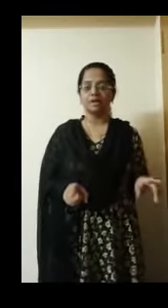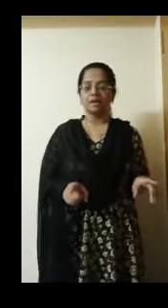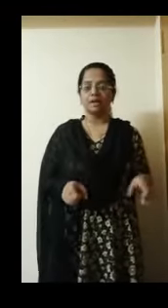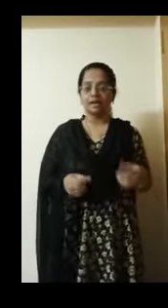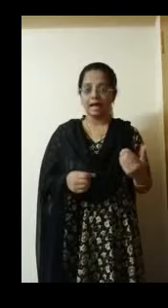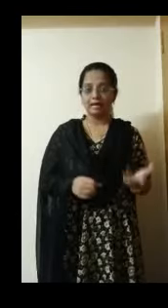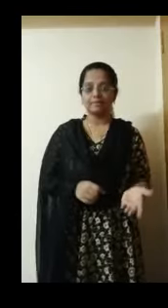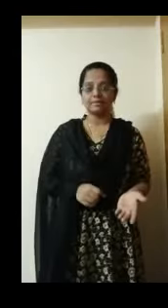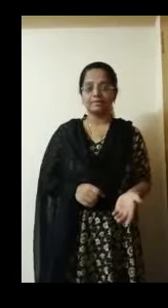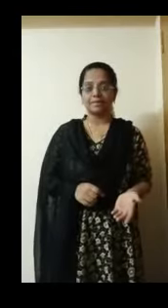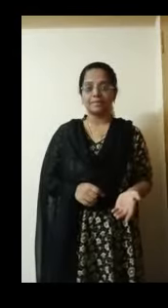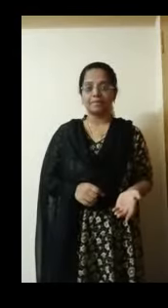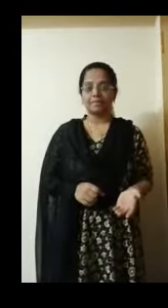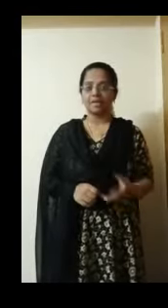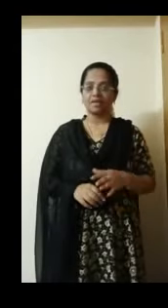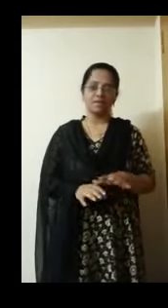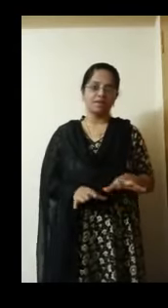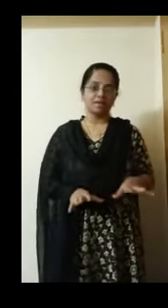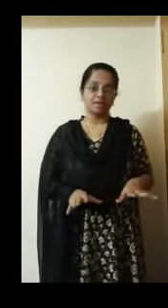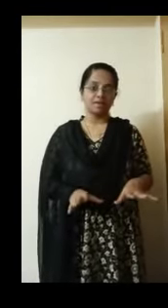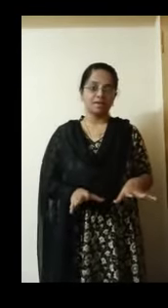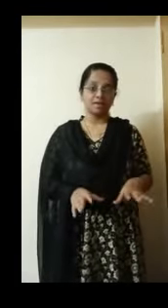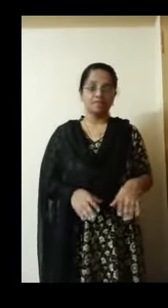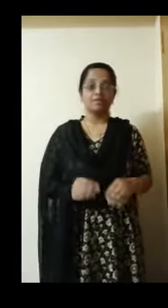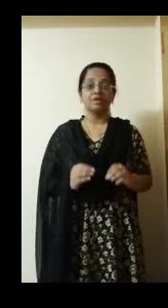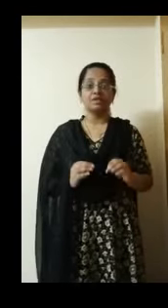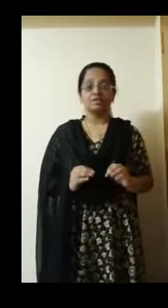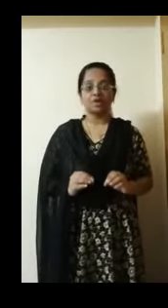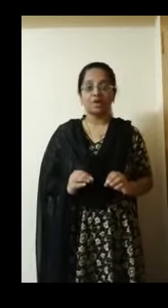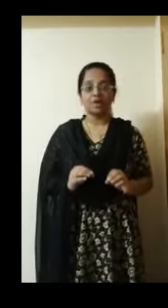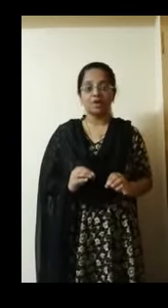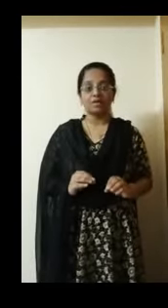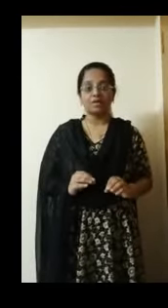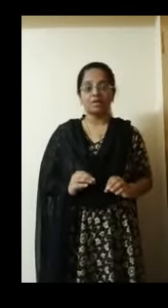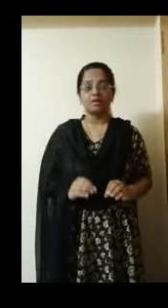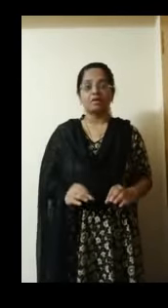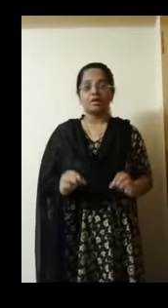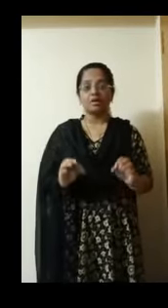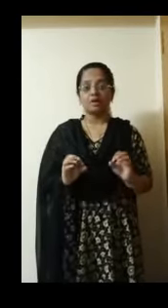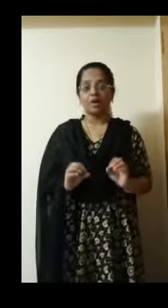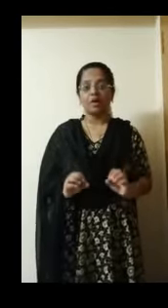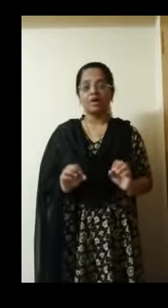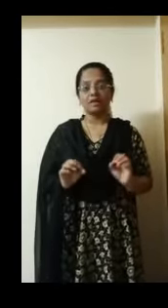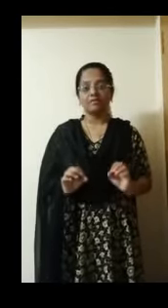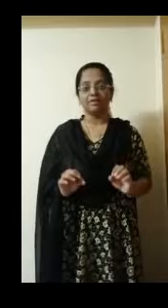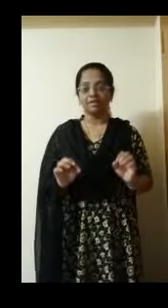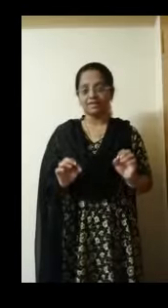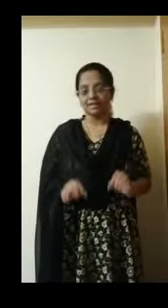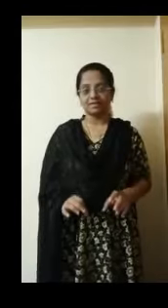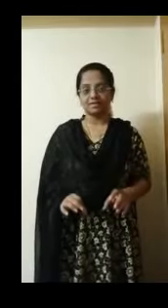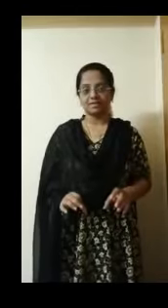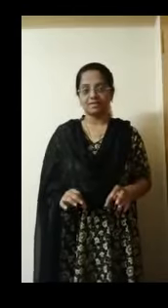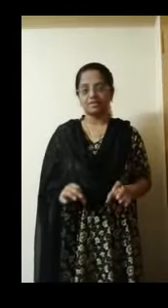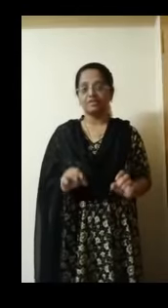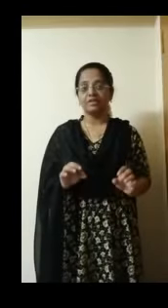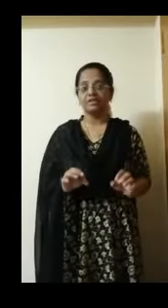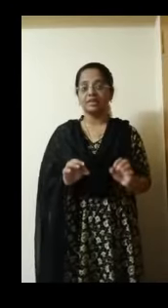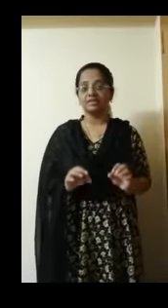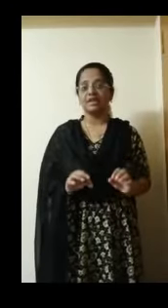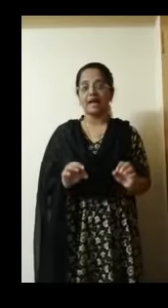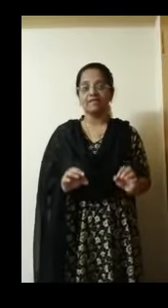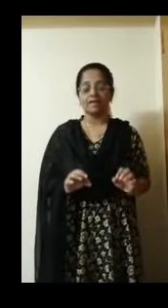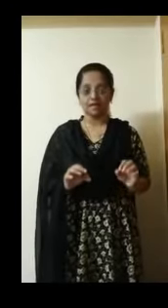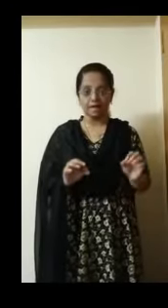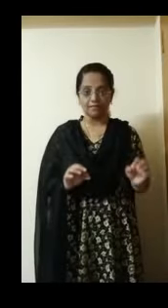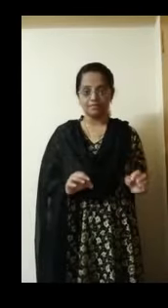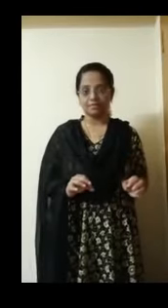windows, glasses, everything, which are non-living things, which